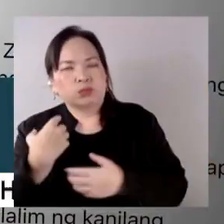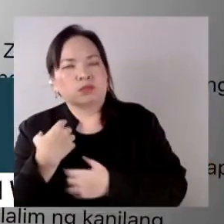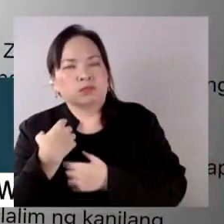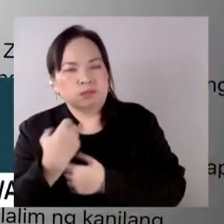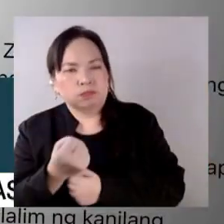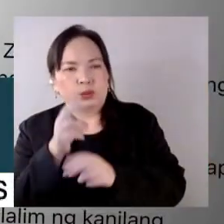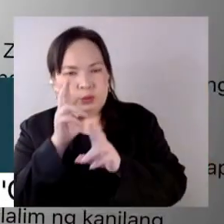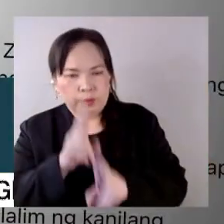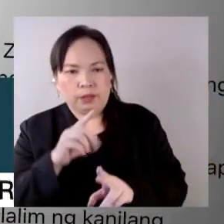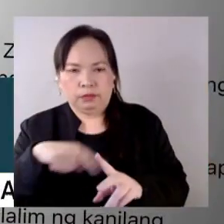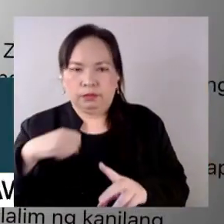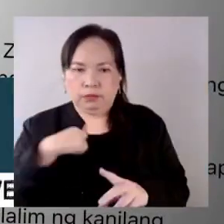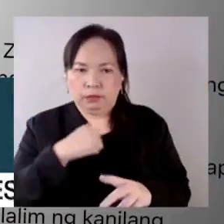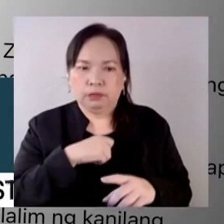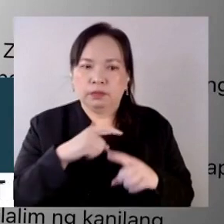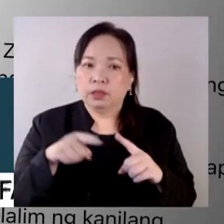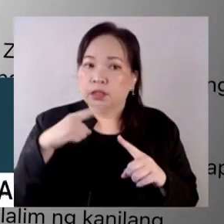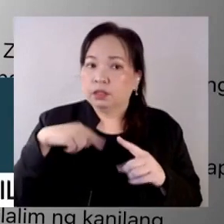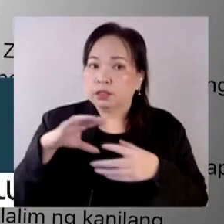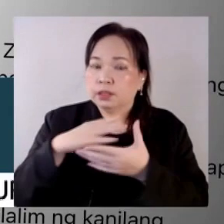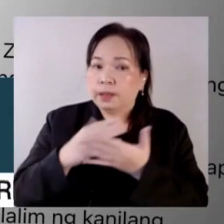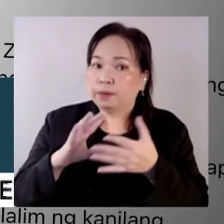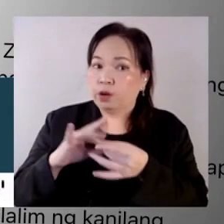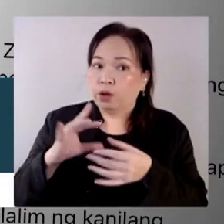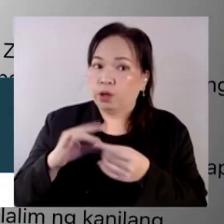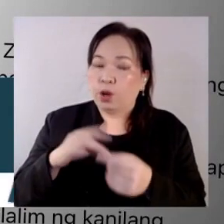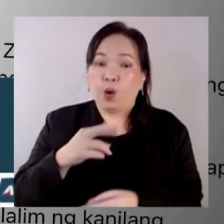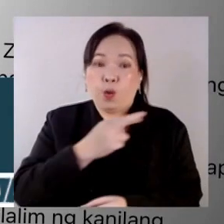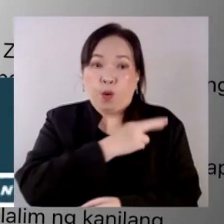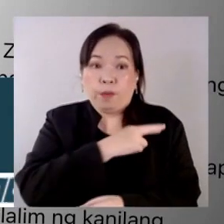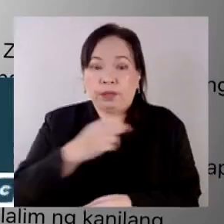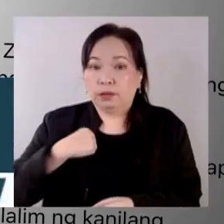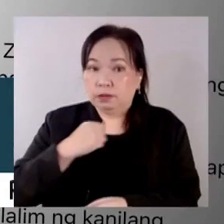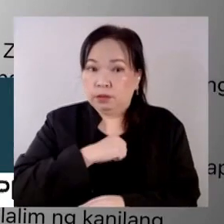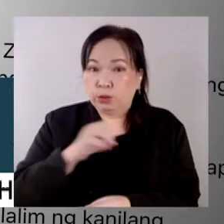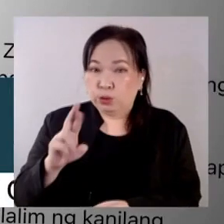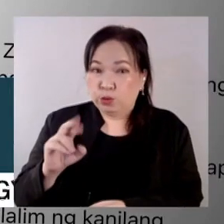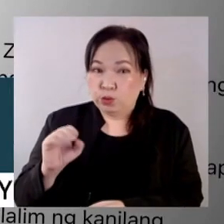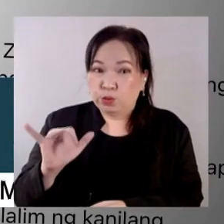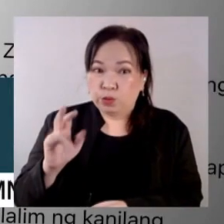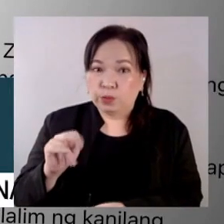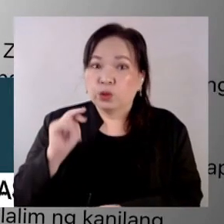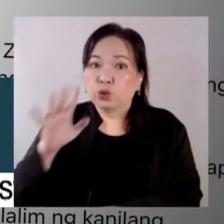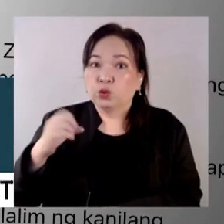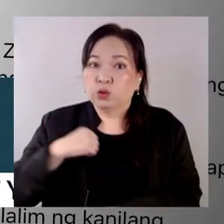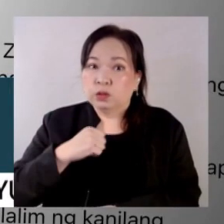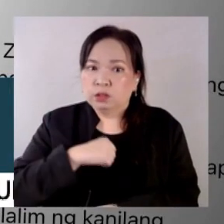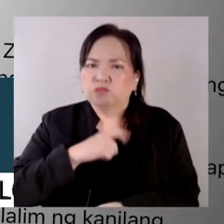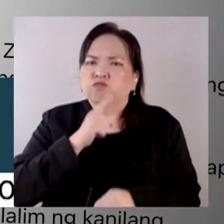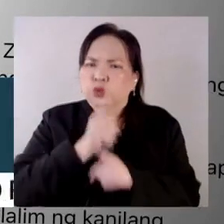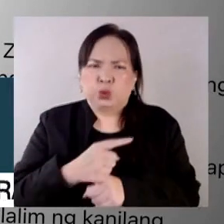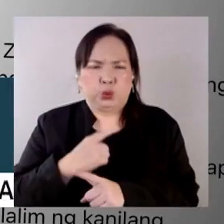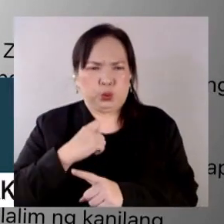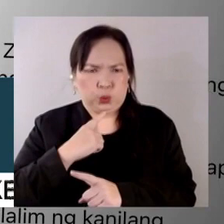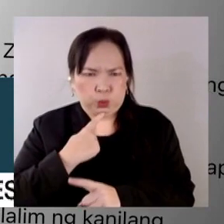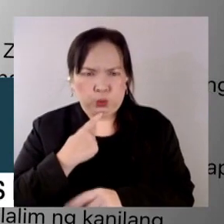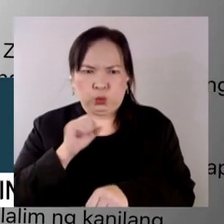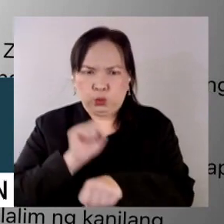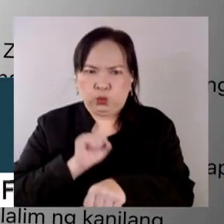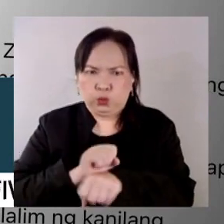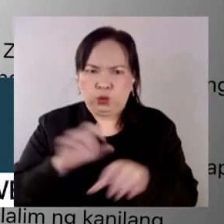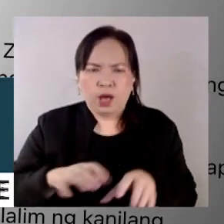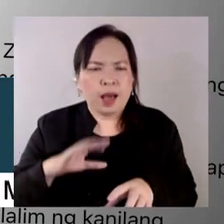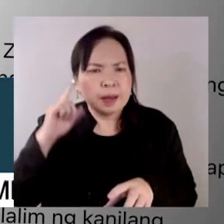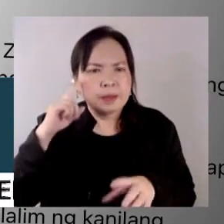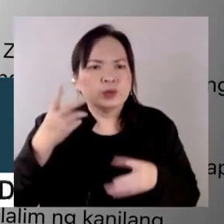In response to the criticisms, Senator Robin Padilla insists the new Senate is taking its job seriously in looking for solutions to